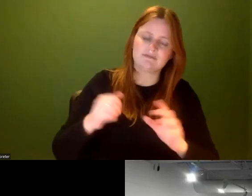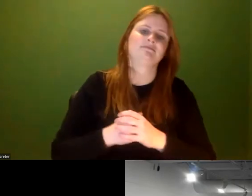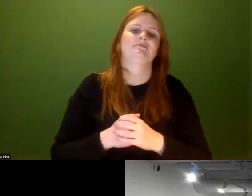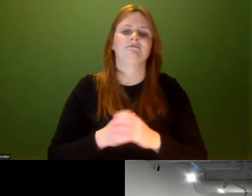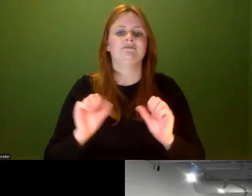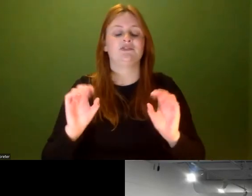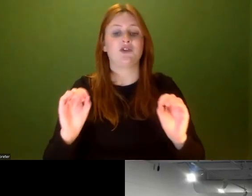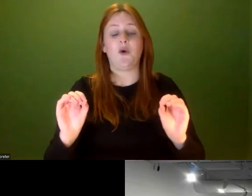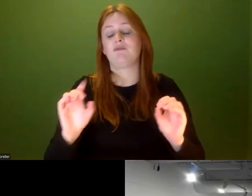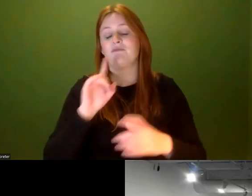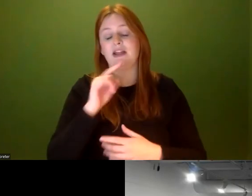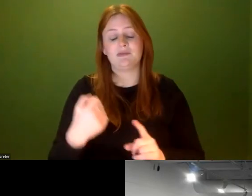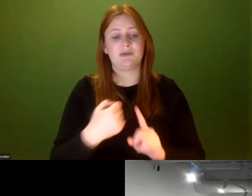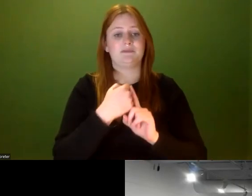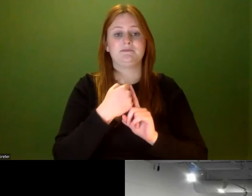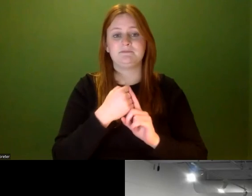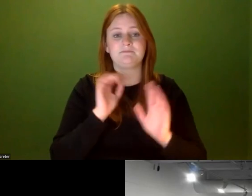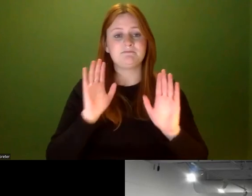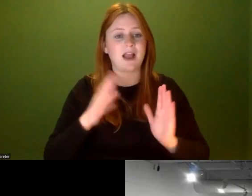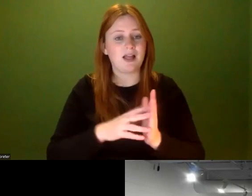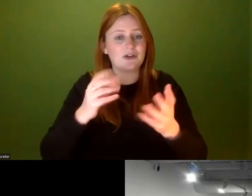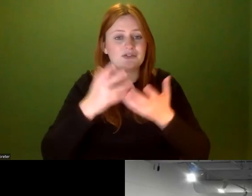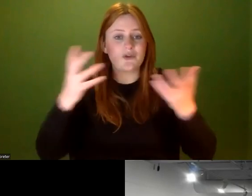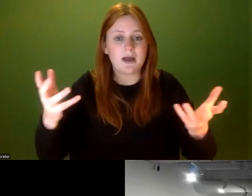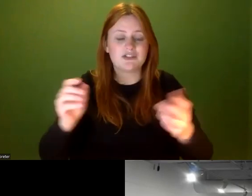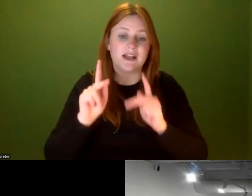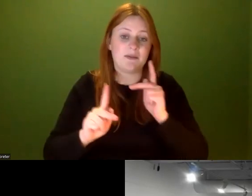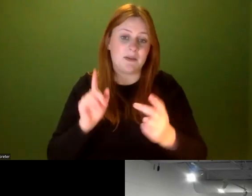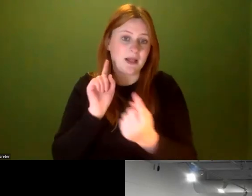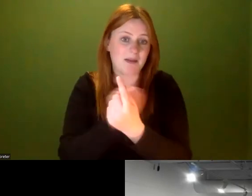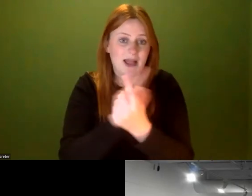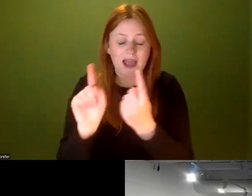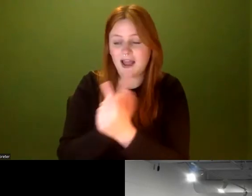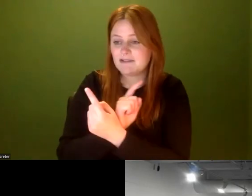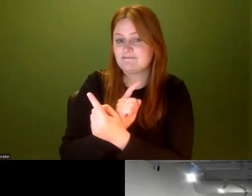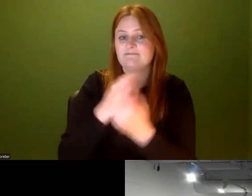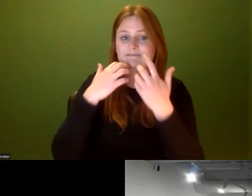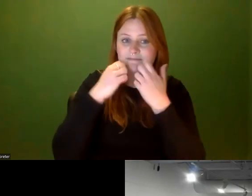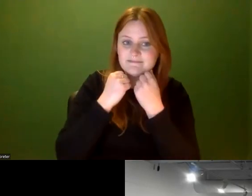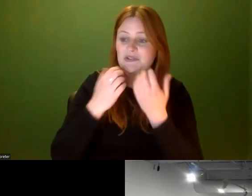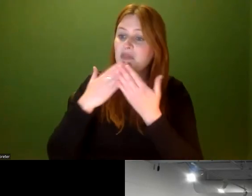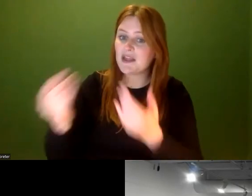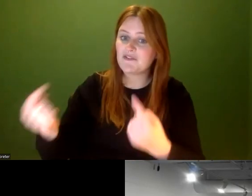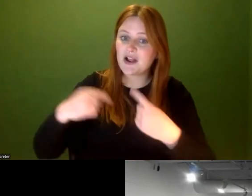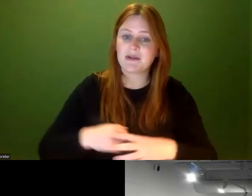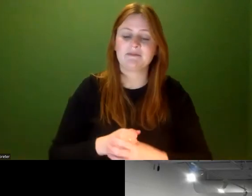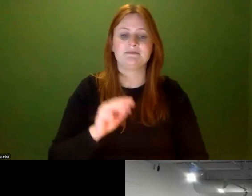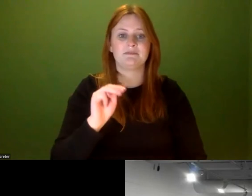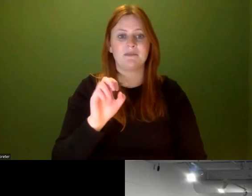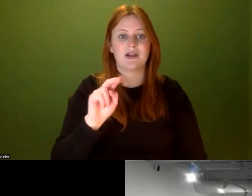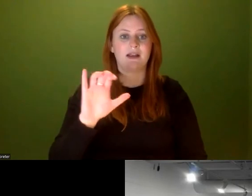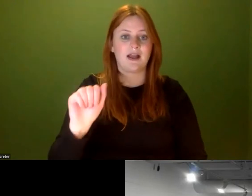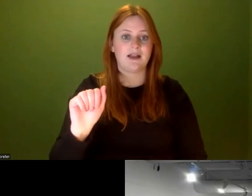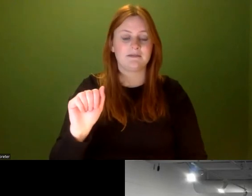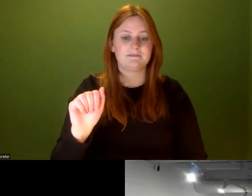lot came out of that. And of course, certainly the people I met. So thanks for coming. And Monica Martinez, whose